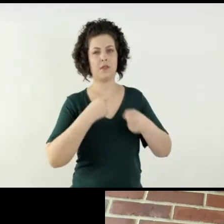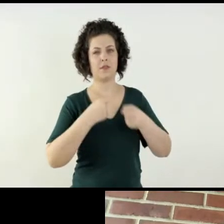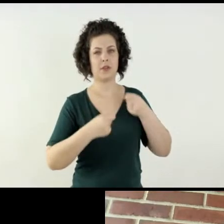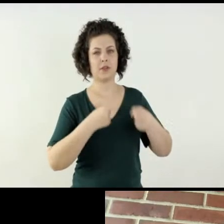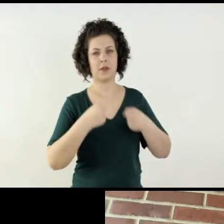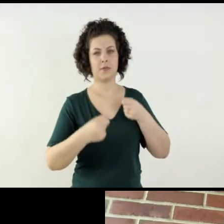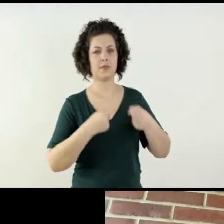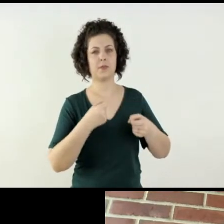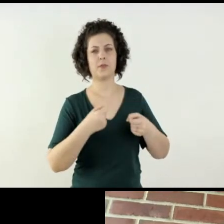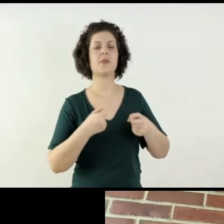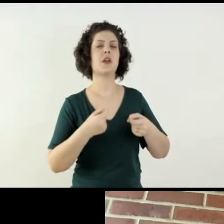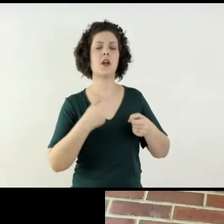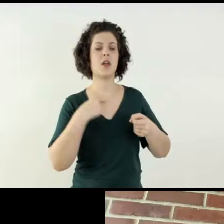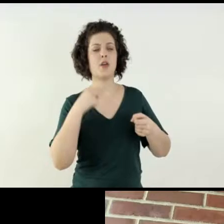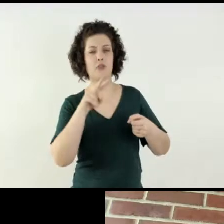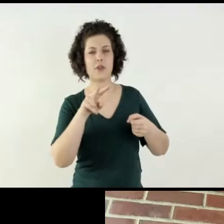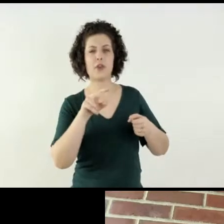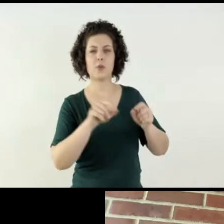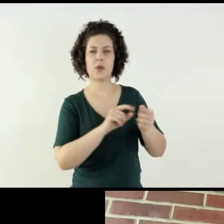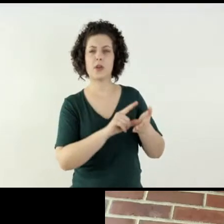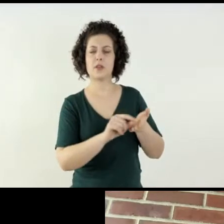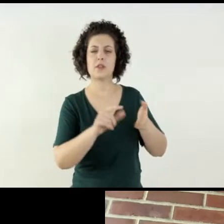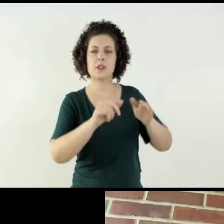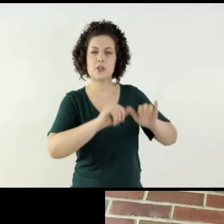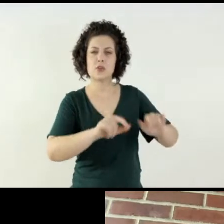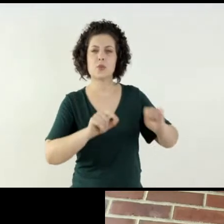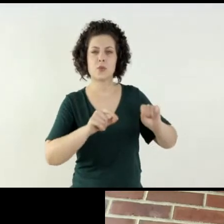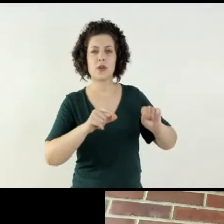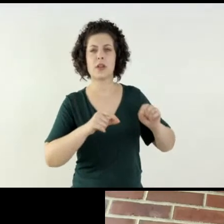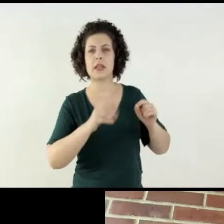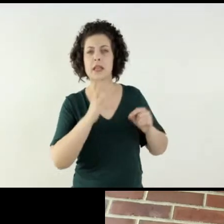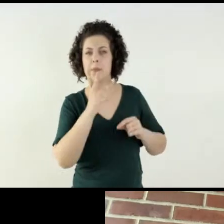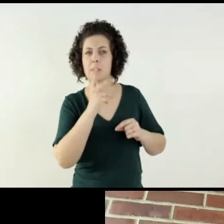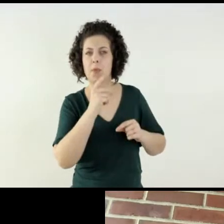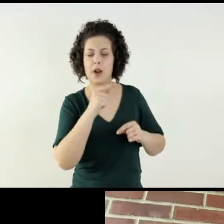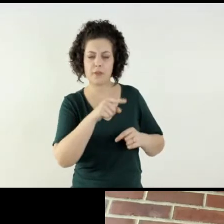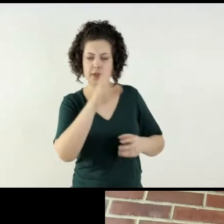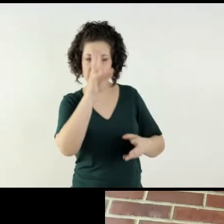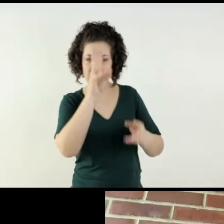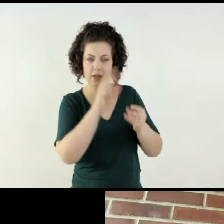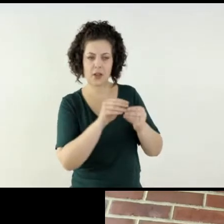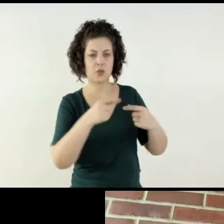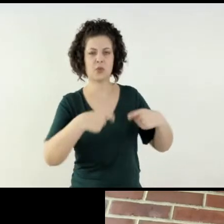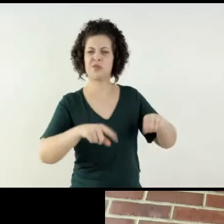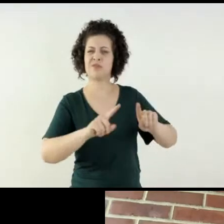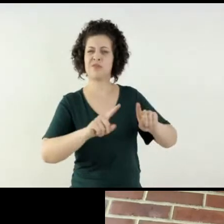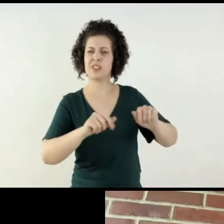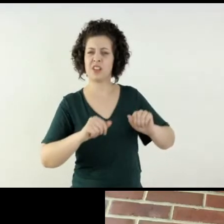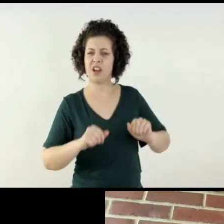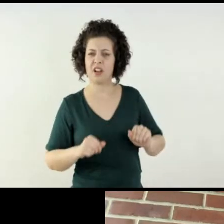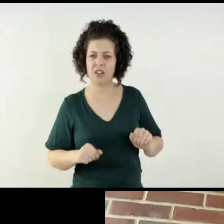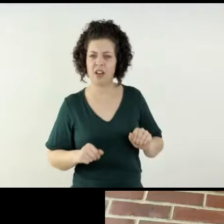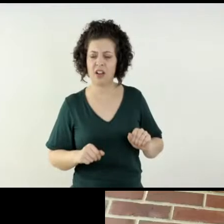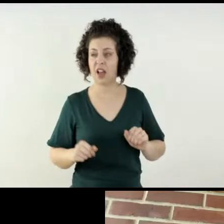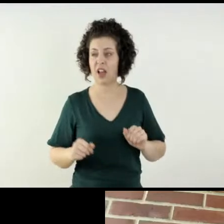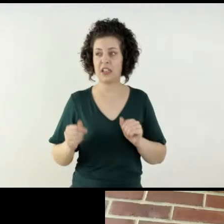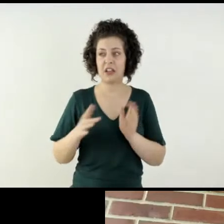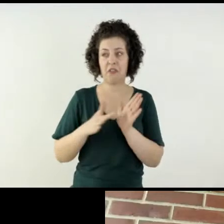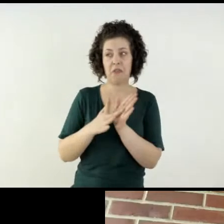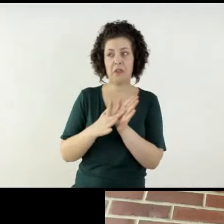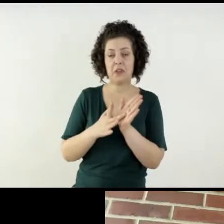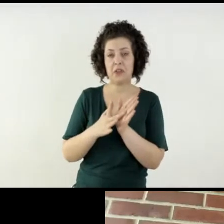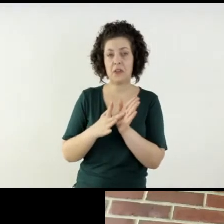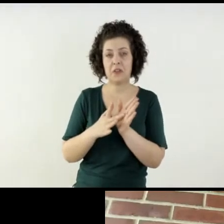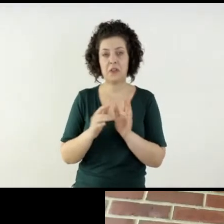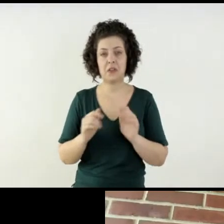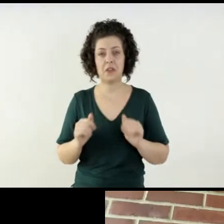you a long time, for instance, to understand that you didn't need to disguise the crafty aspect of your work, as for instance, in